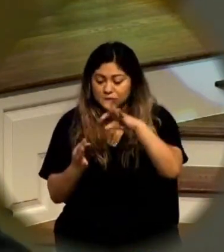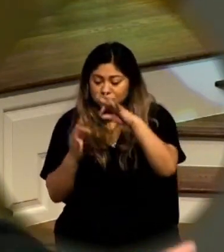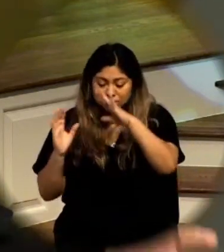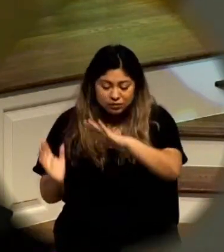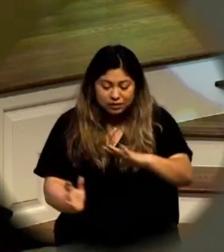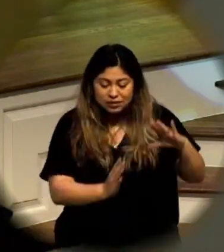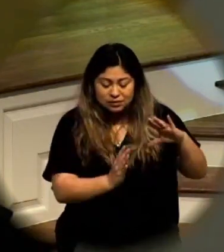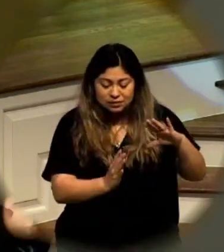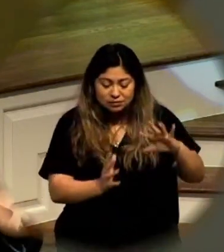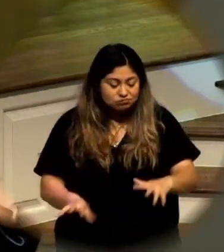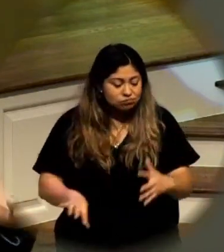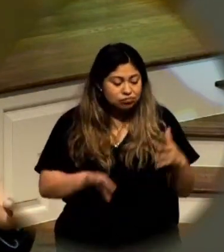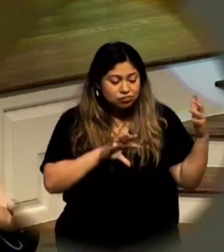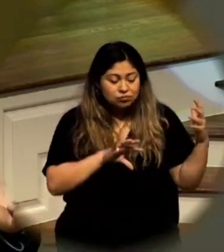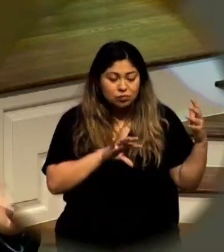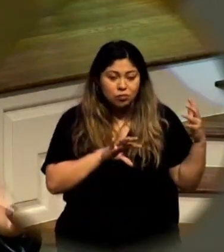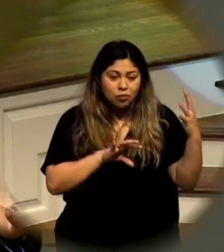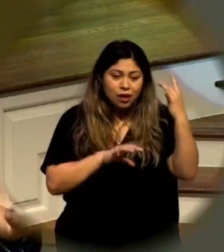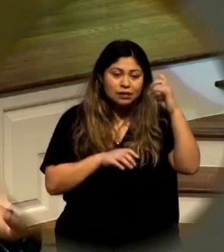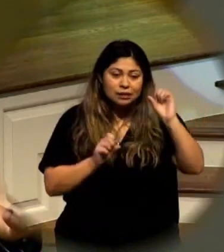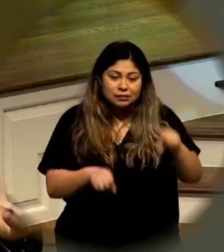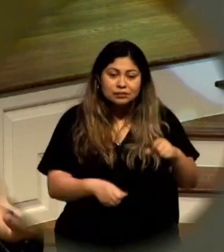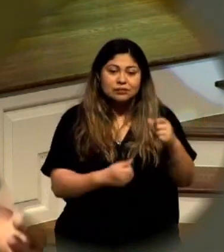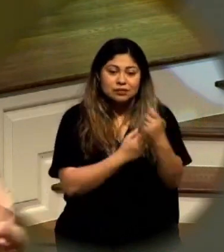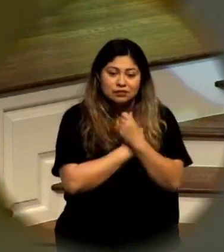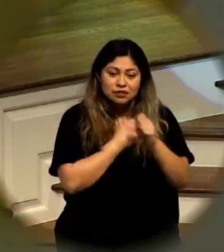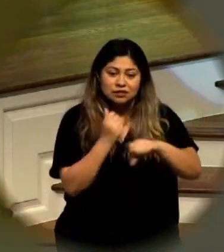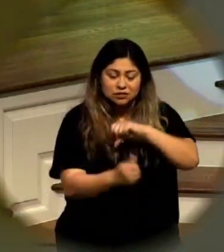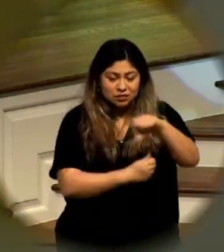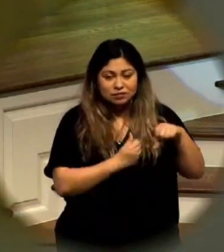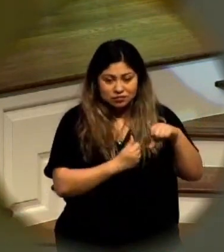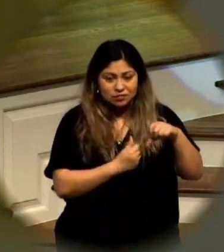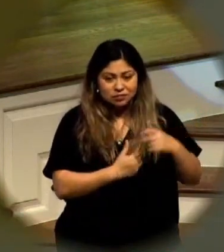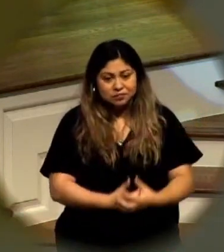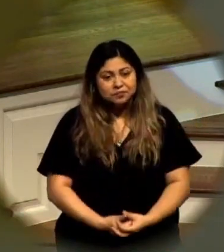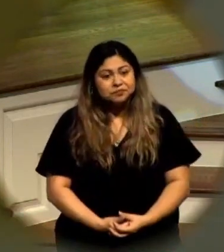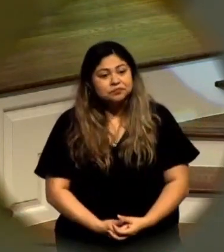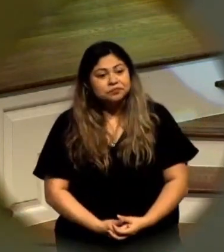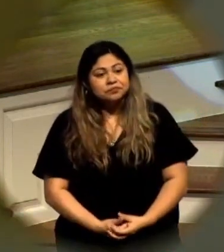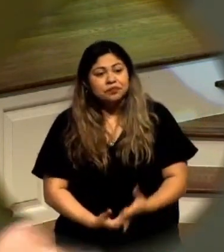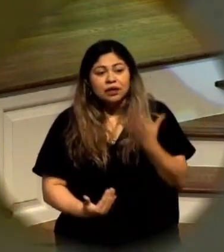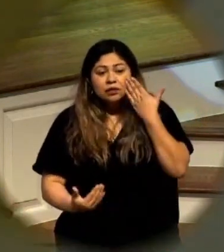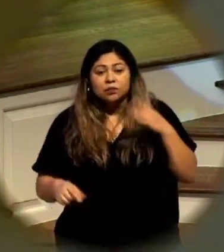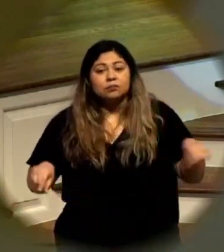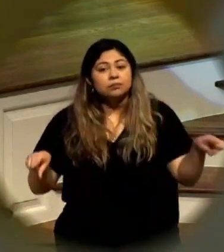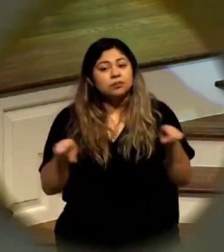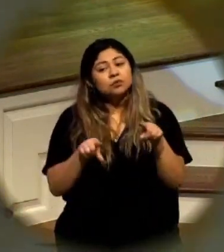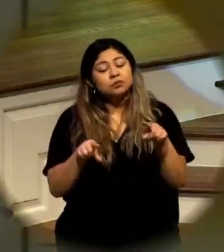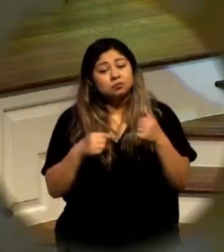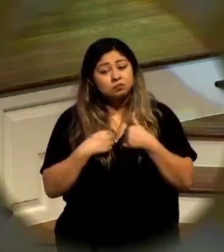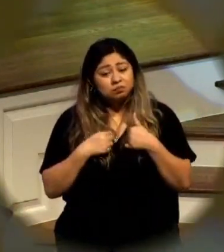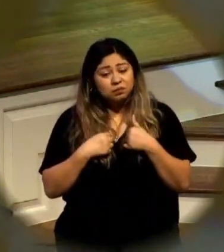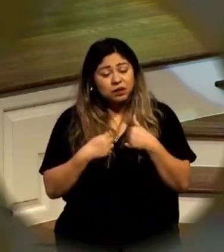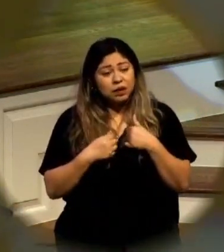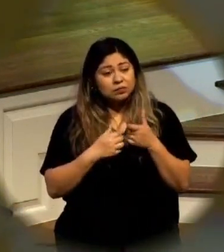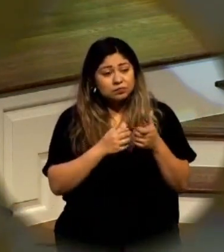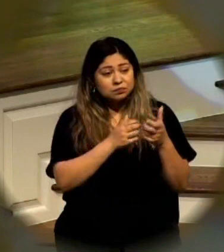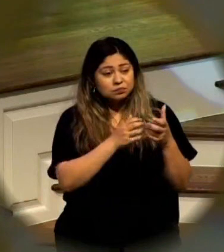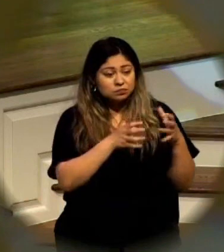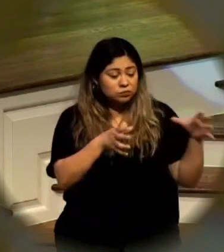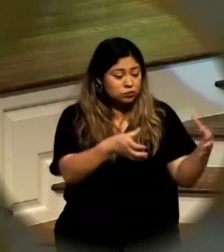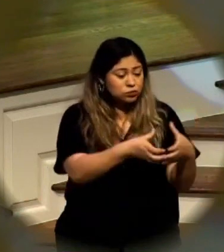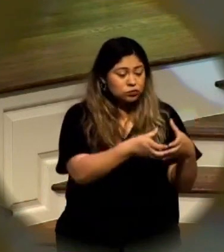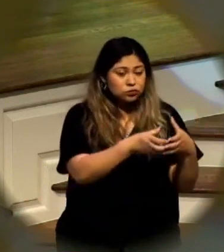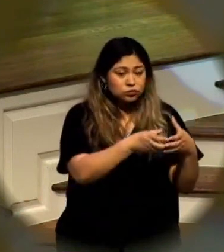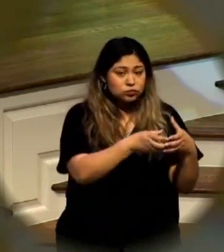you can love one another. I don't know about you, but anytime I'm together with those I